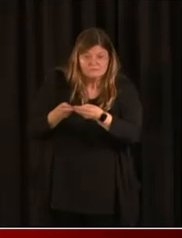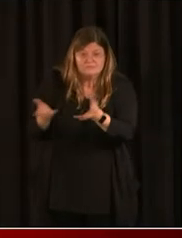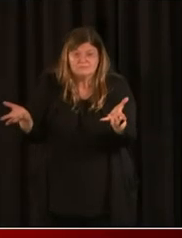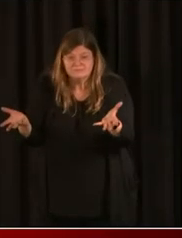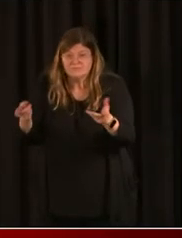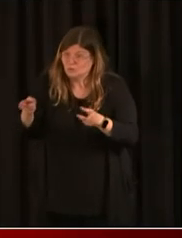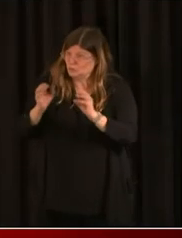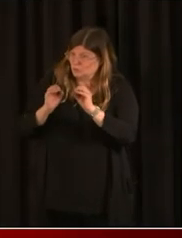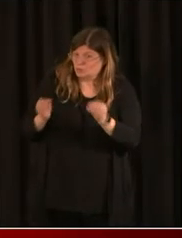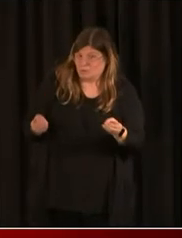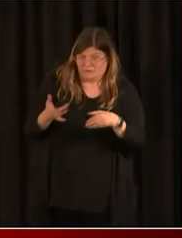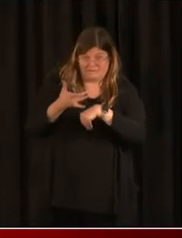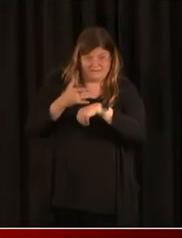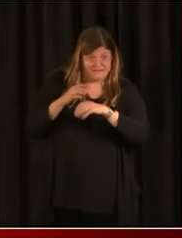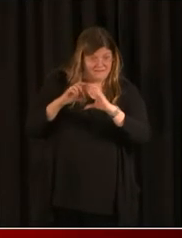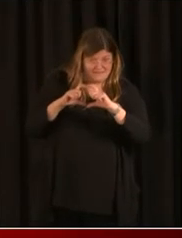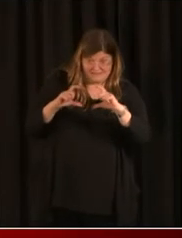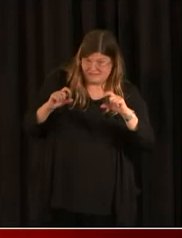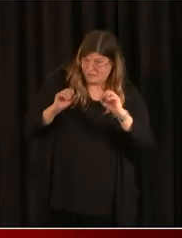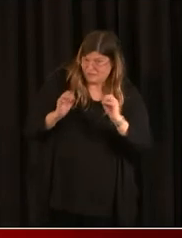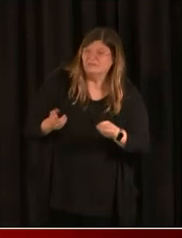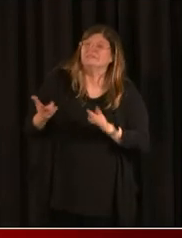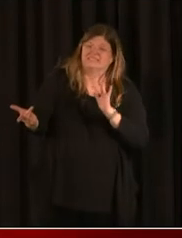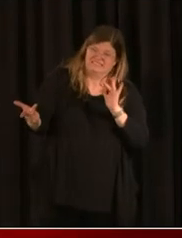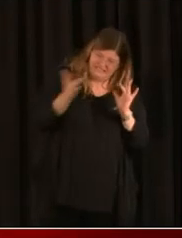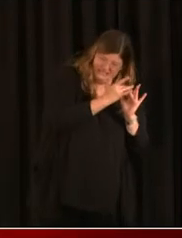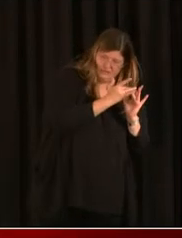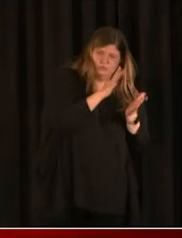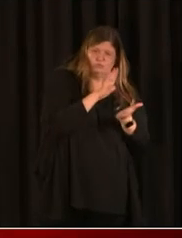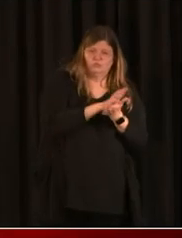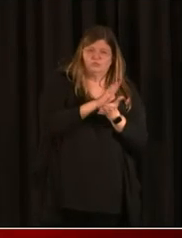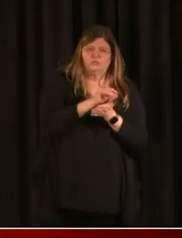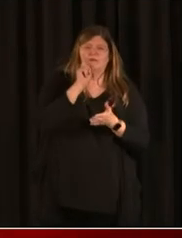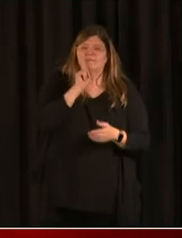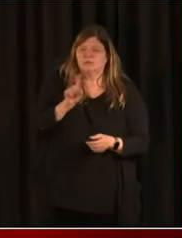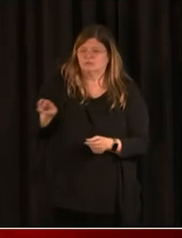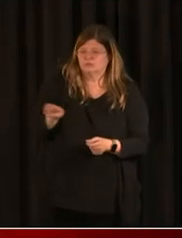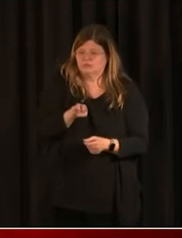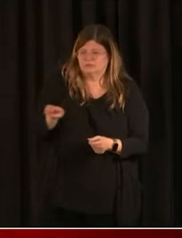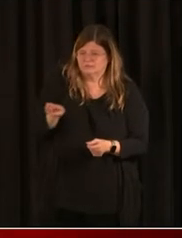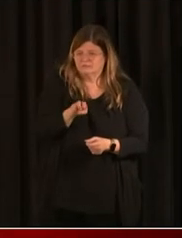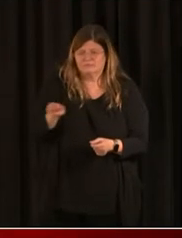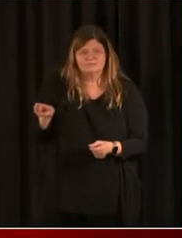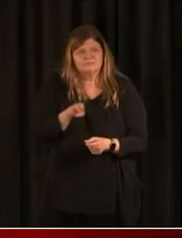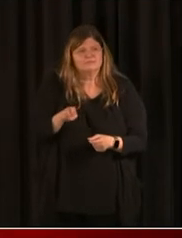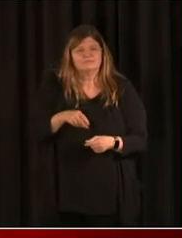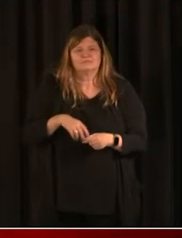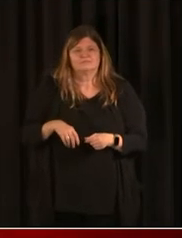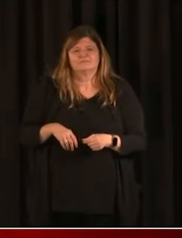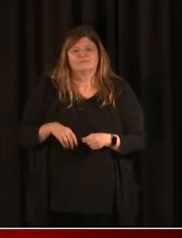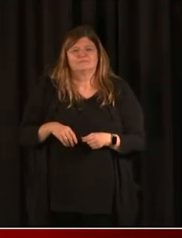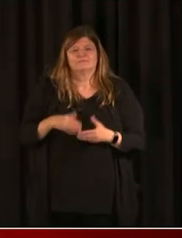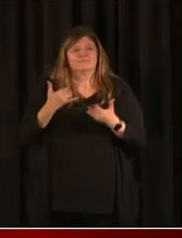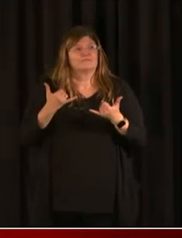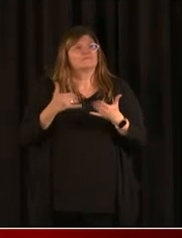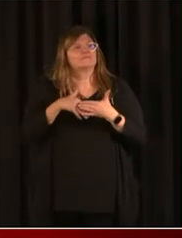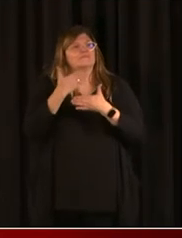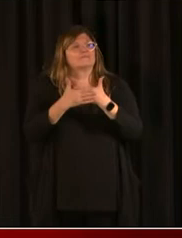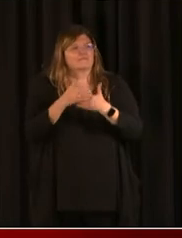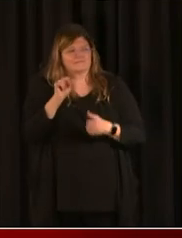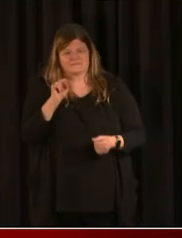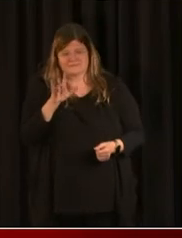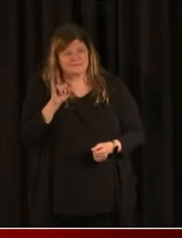reach out directly to their school to access a card for transportation. I'm going to transition to the next slide.